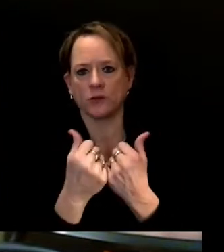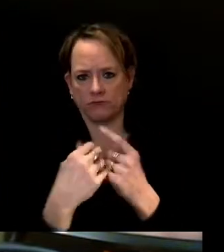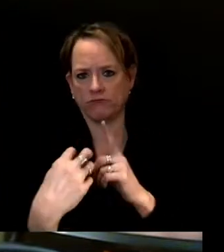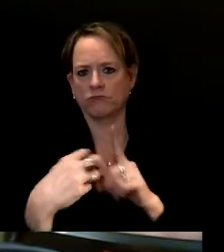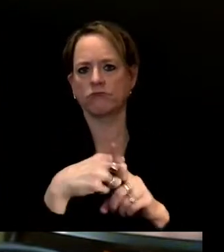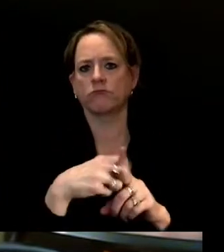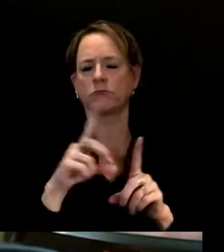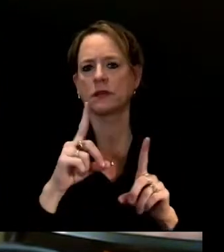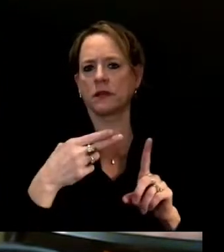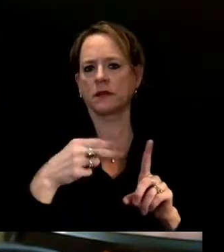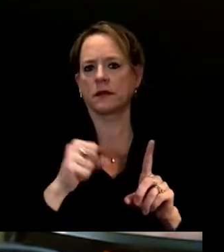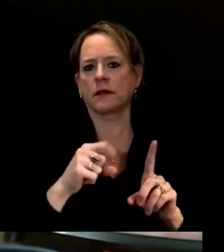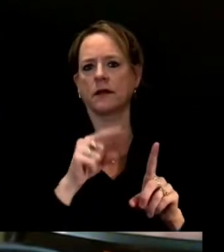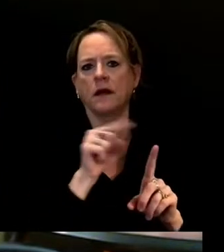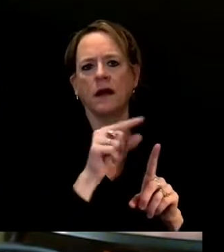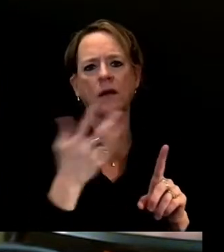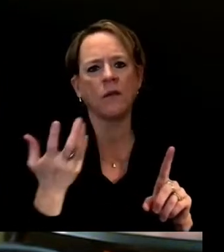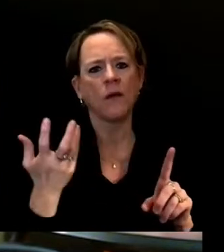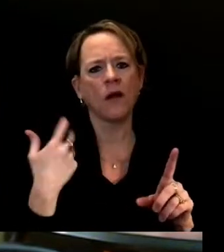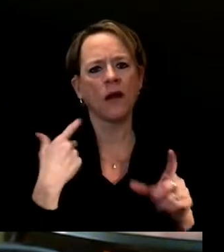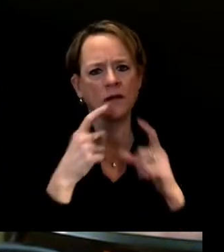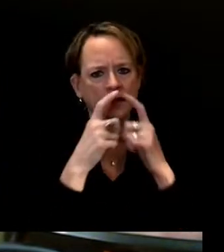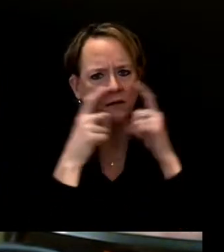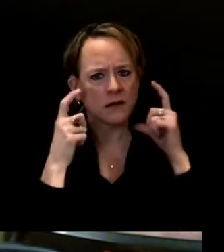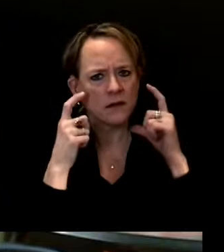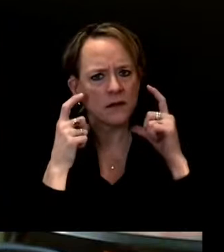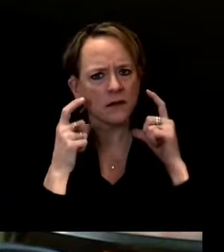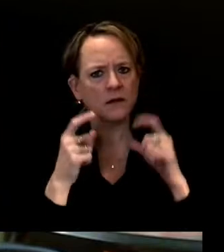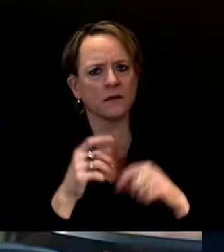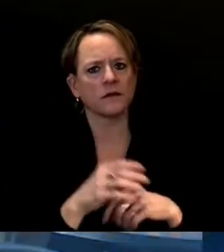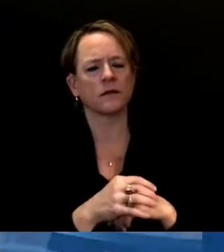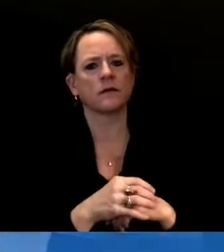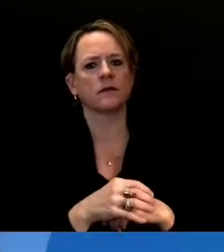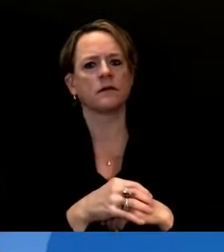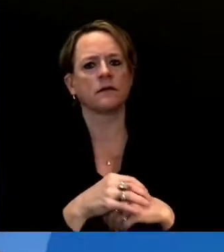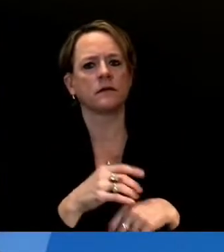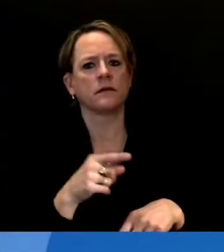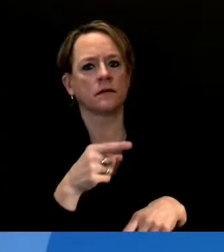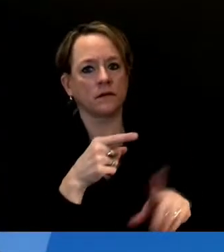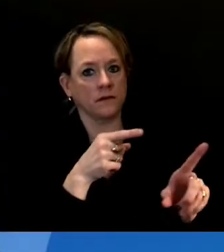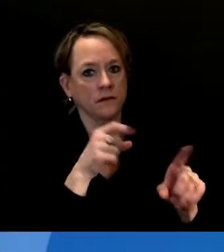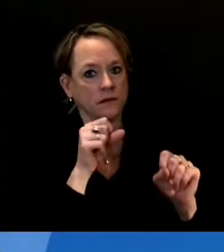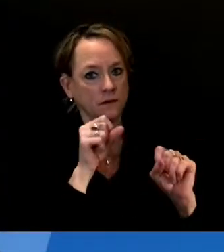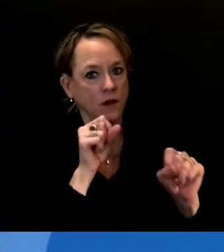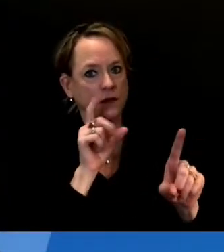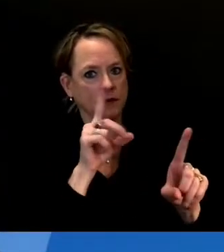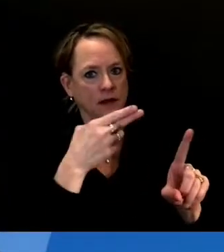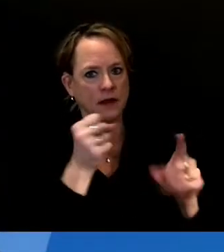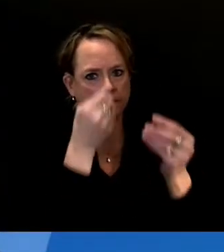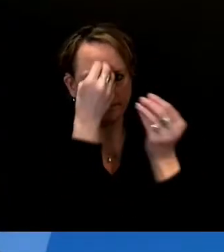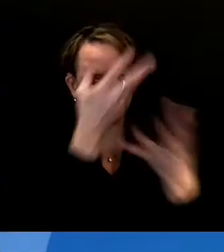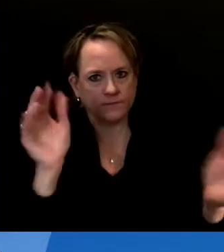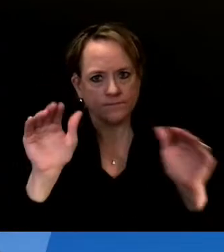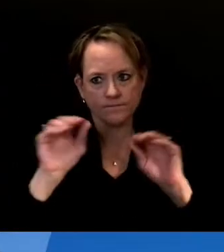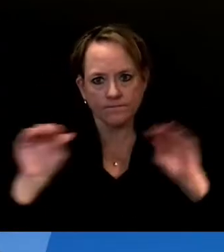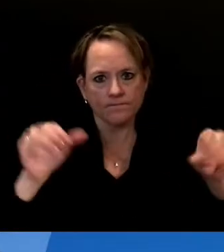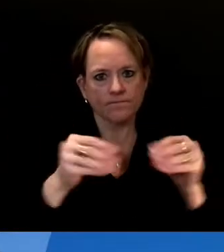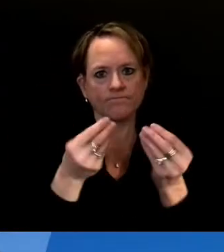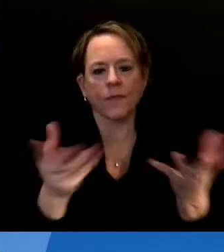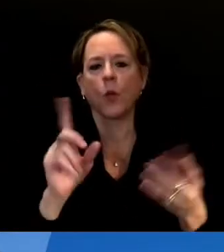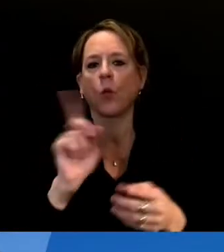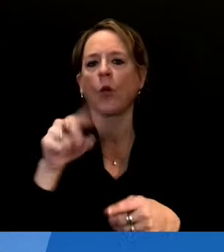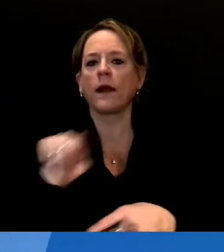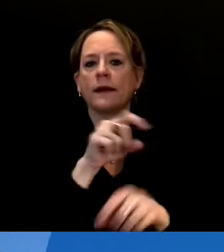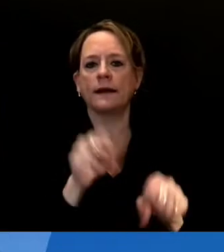can be sharing it out with your audience. Thank you. Thank you. Now to Ben Krumholtz from Fox 11